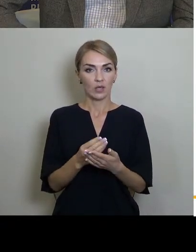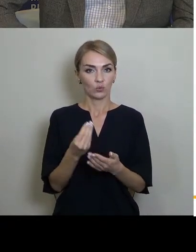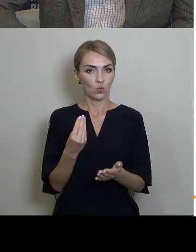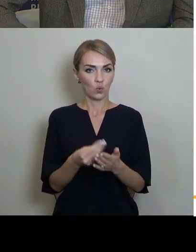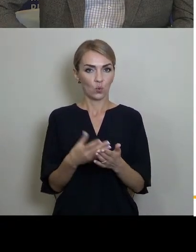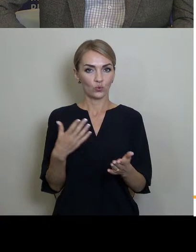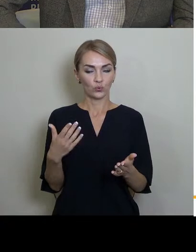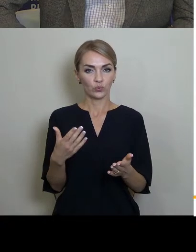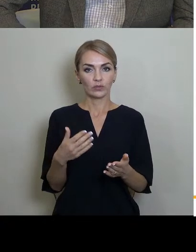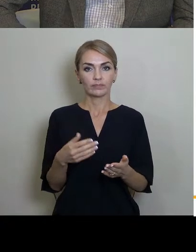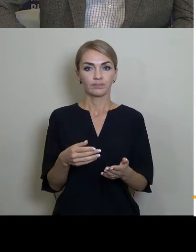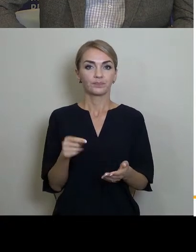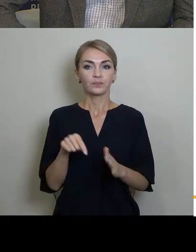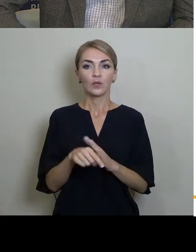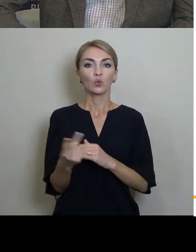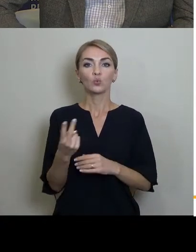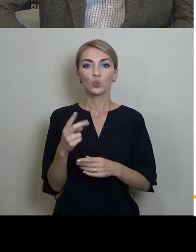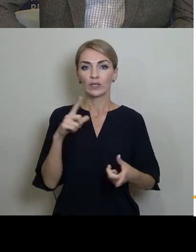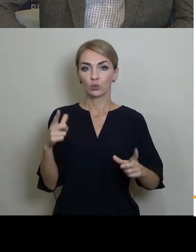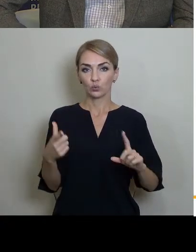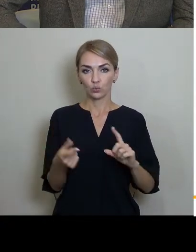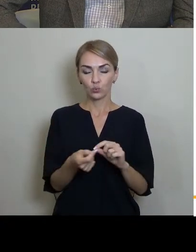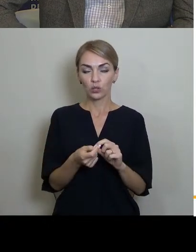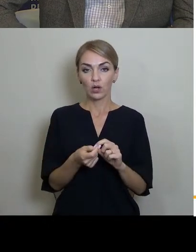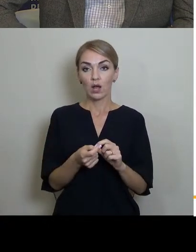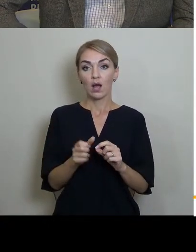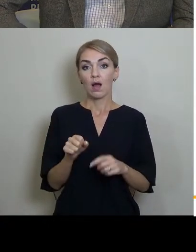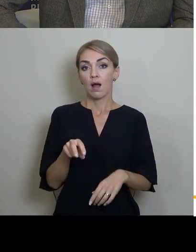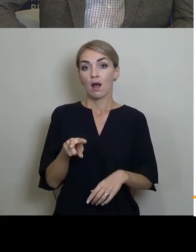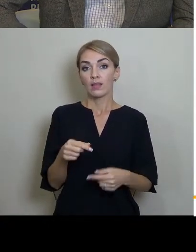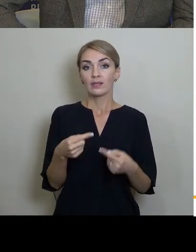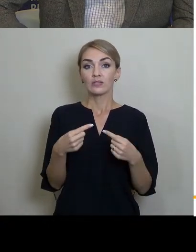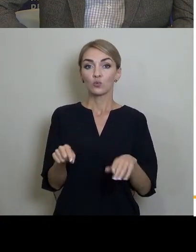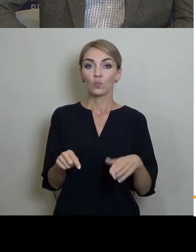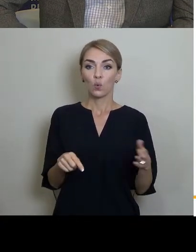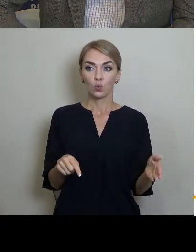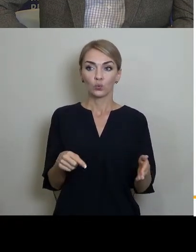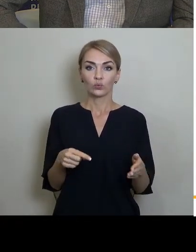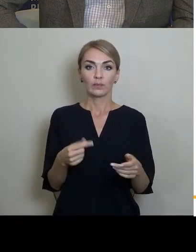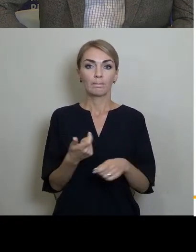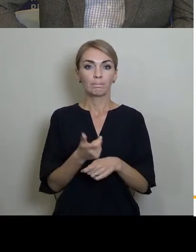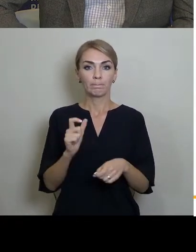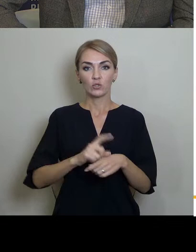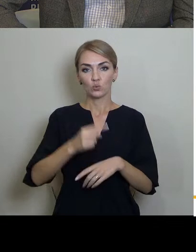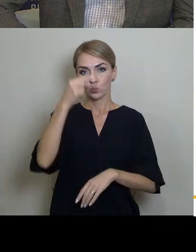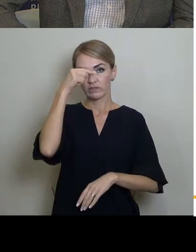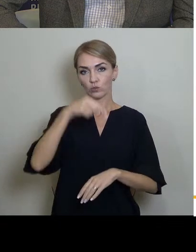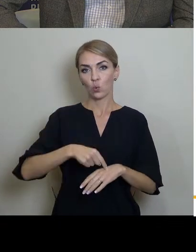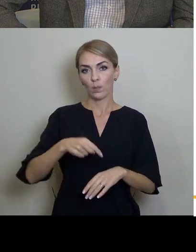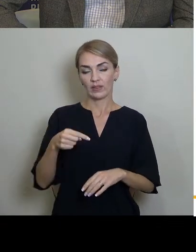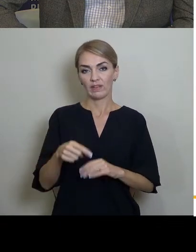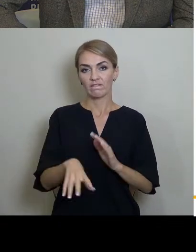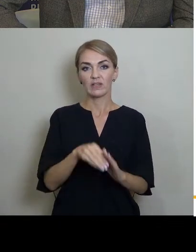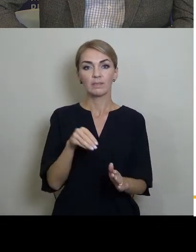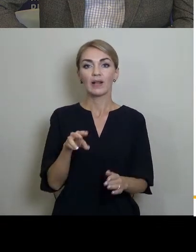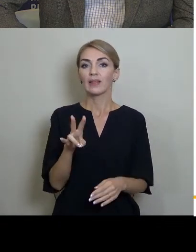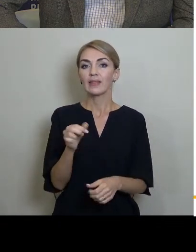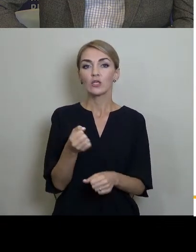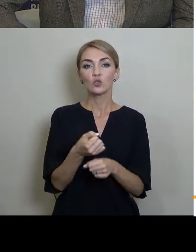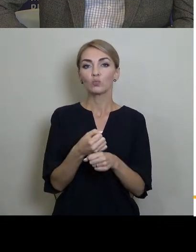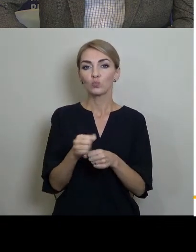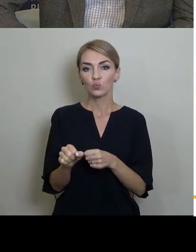much more expensive because it envisages the second round. But on the other hand, it gives